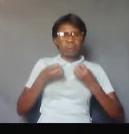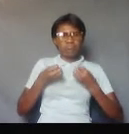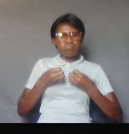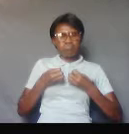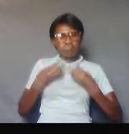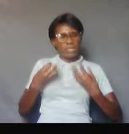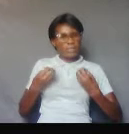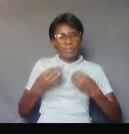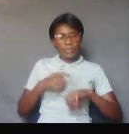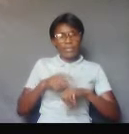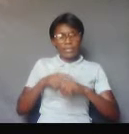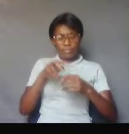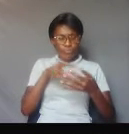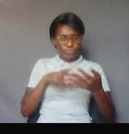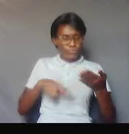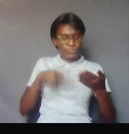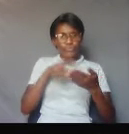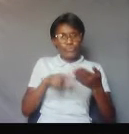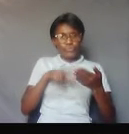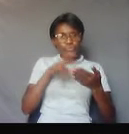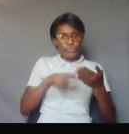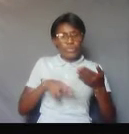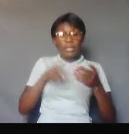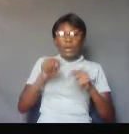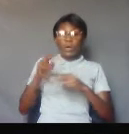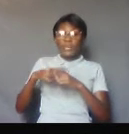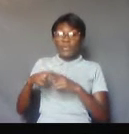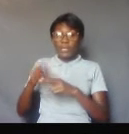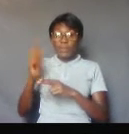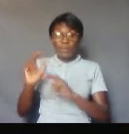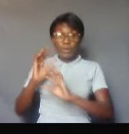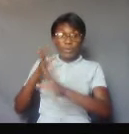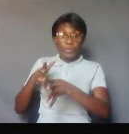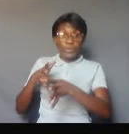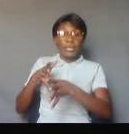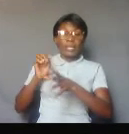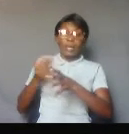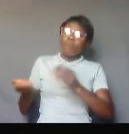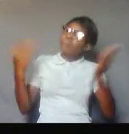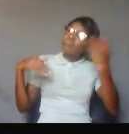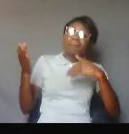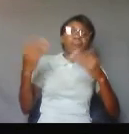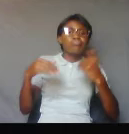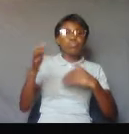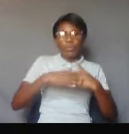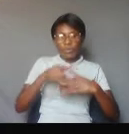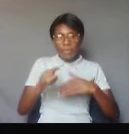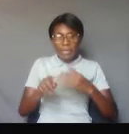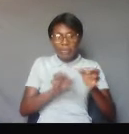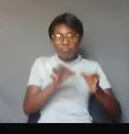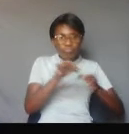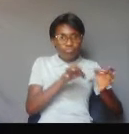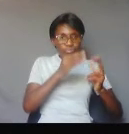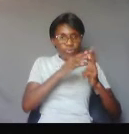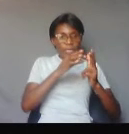who's done great theoretical work around the process, and there's a young generation of scholars, new scholars, who's tapping onto his work